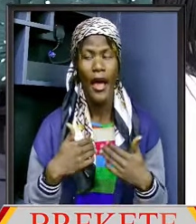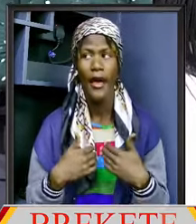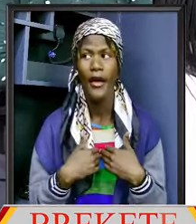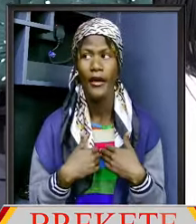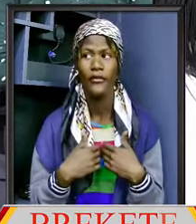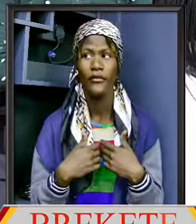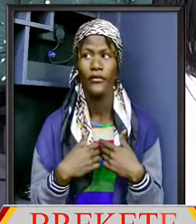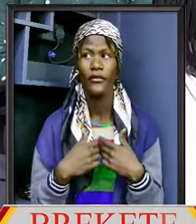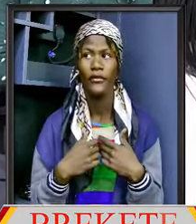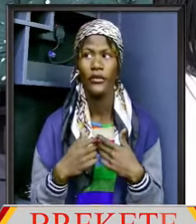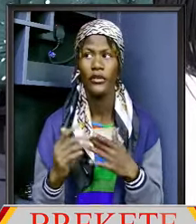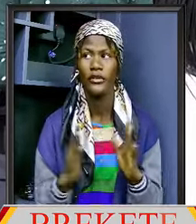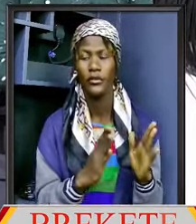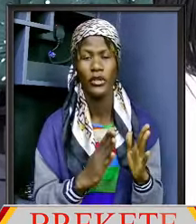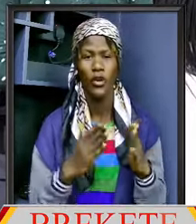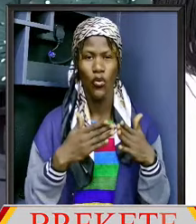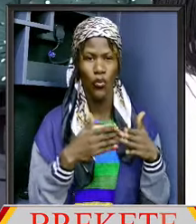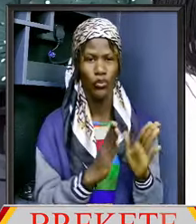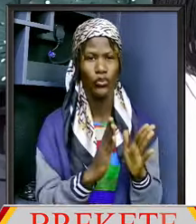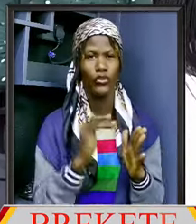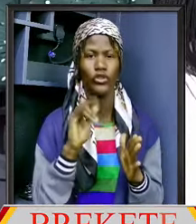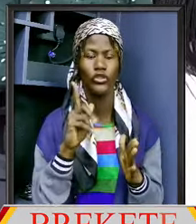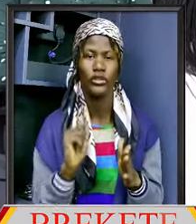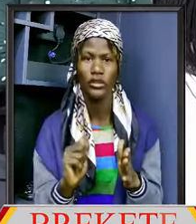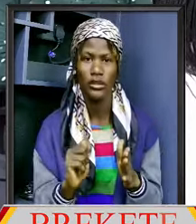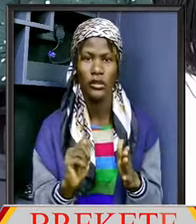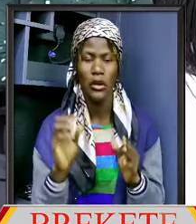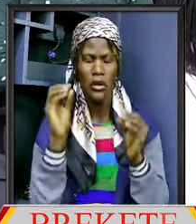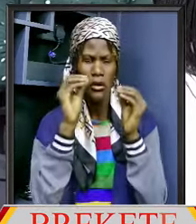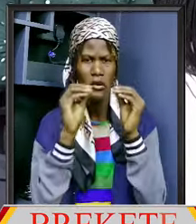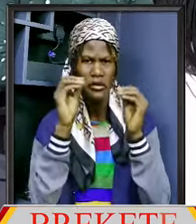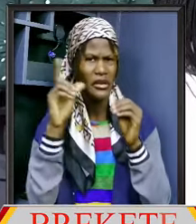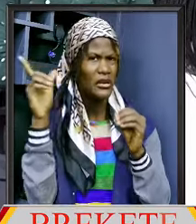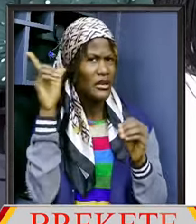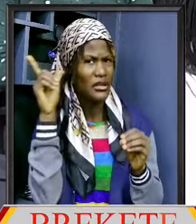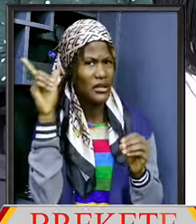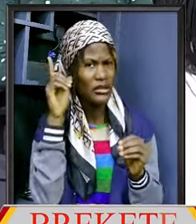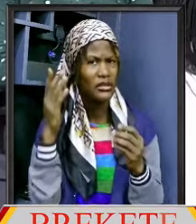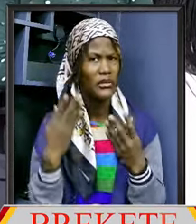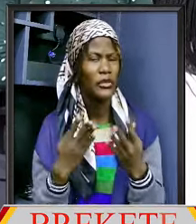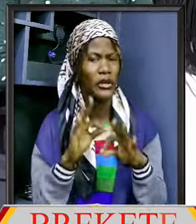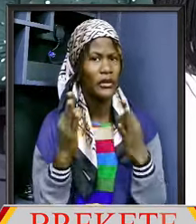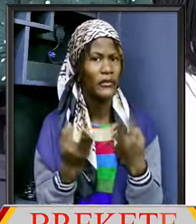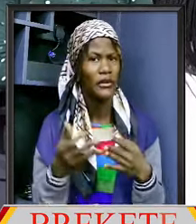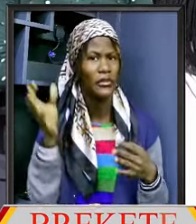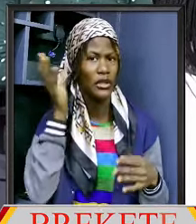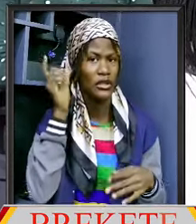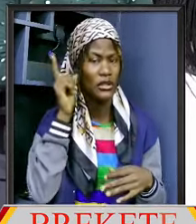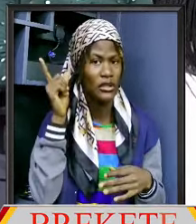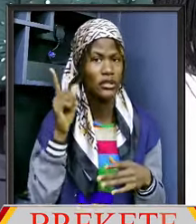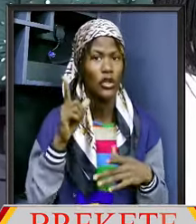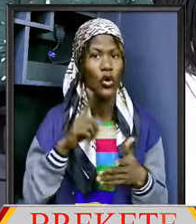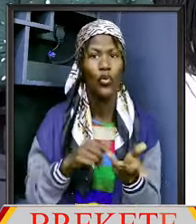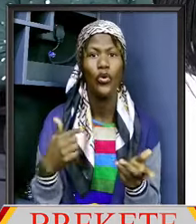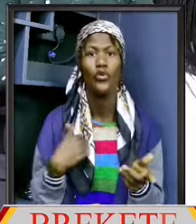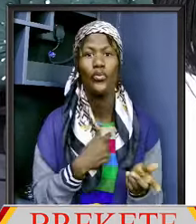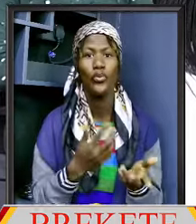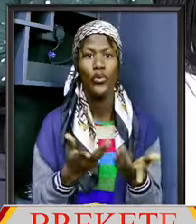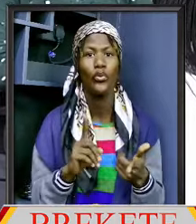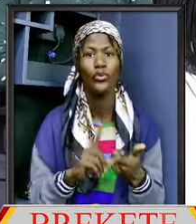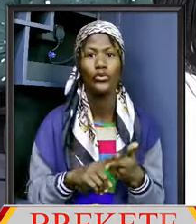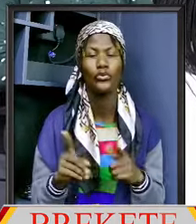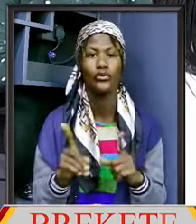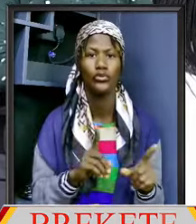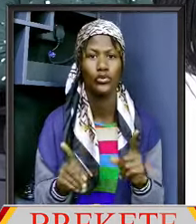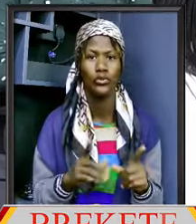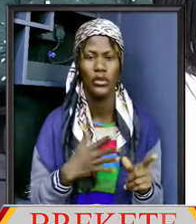pursue them. So as we come, ordinary listening, break the family listening, say, we two want do good and you go better